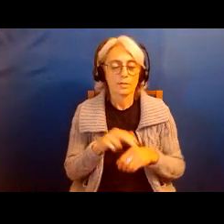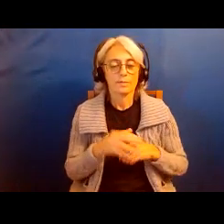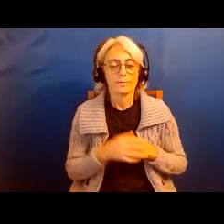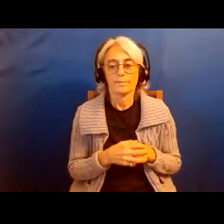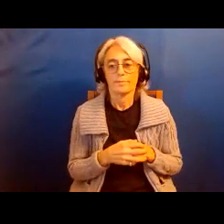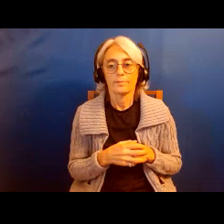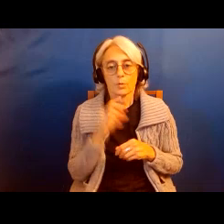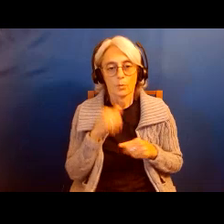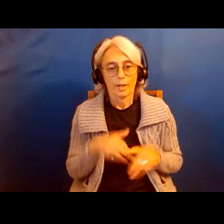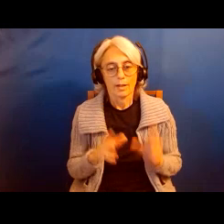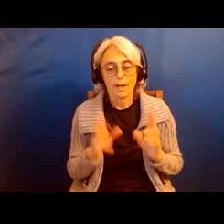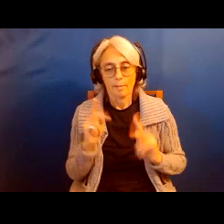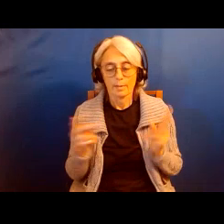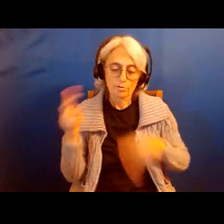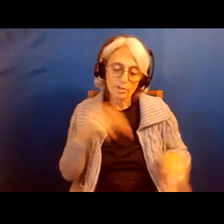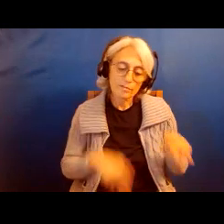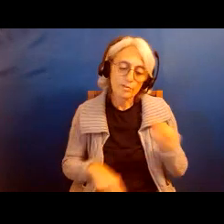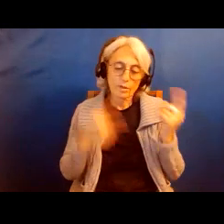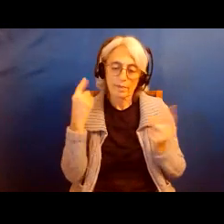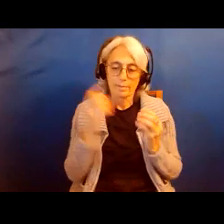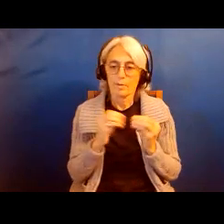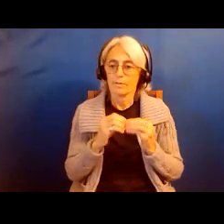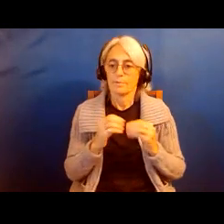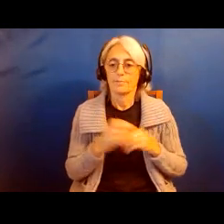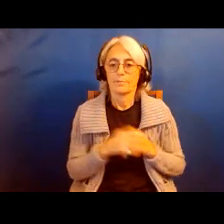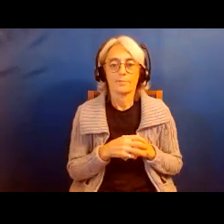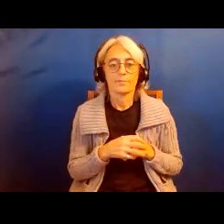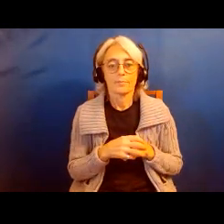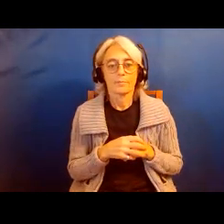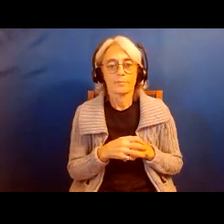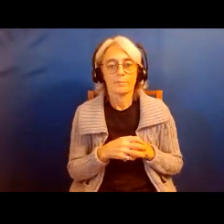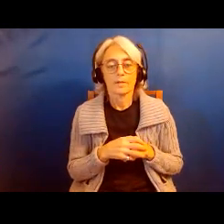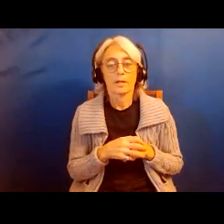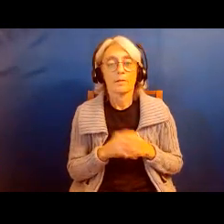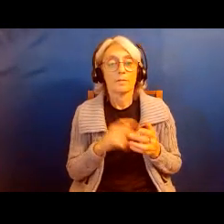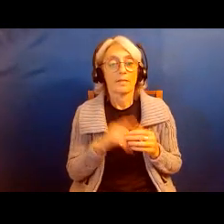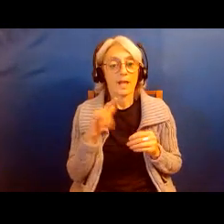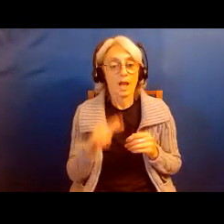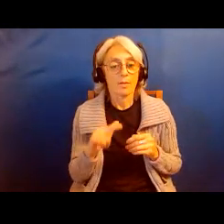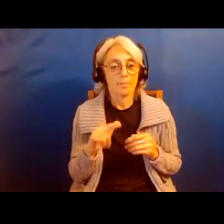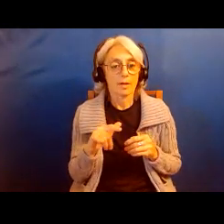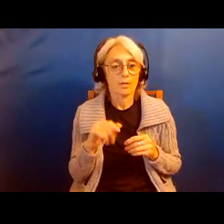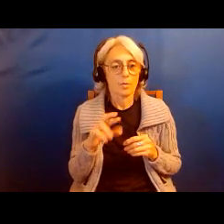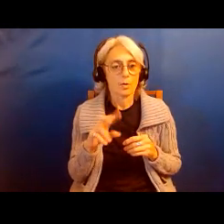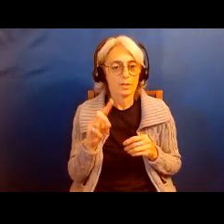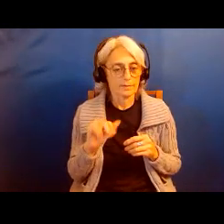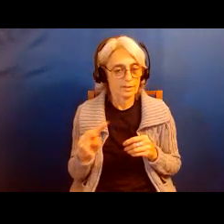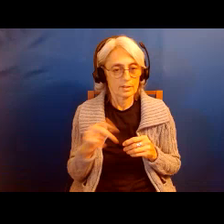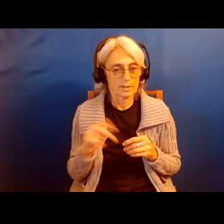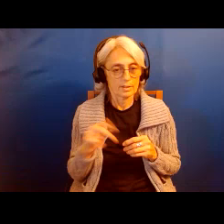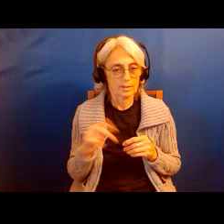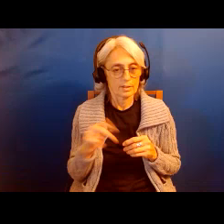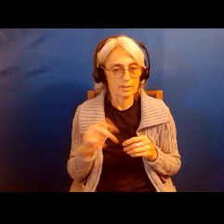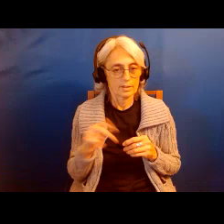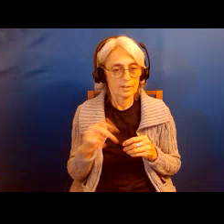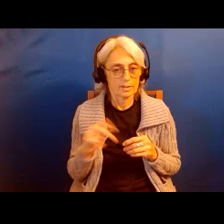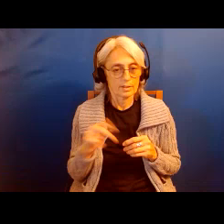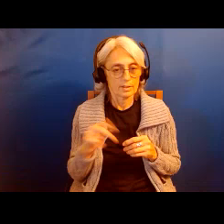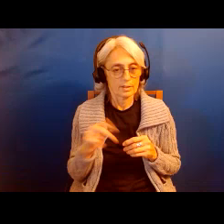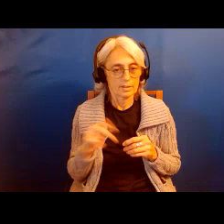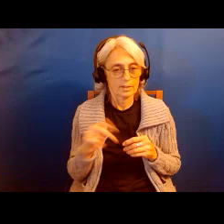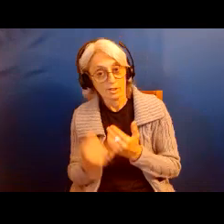and consideration so an airport or the division can allow for important or worthwhile projects that did not